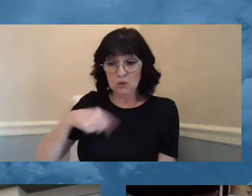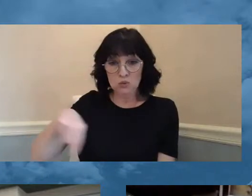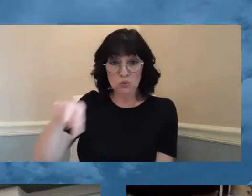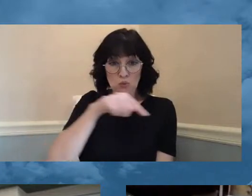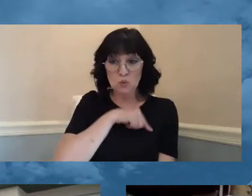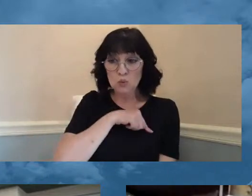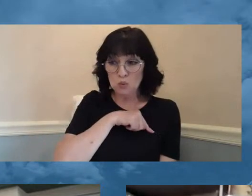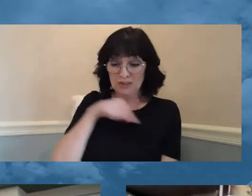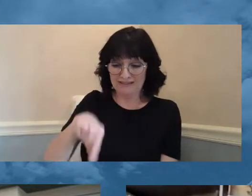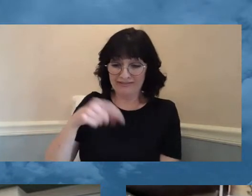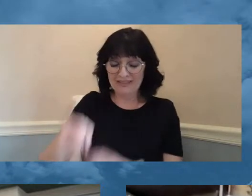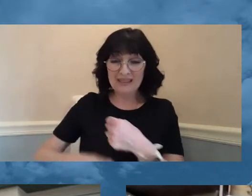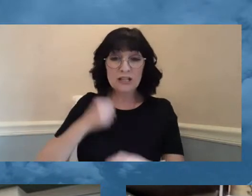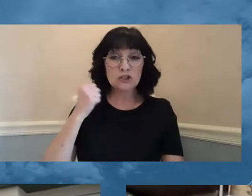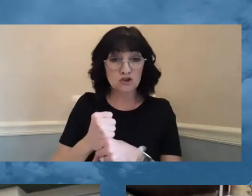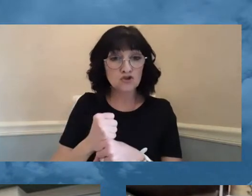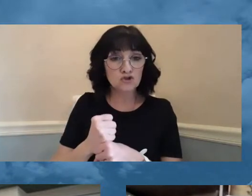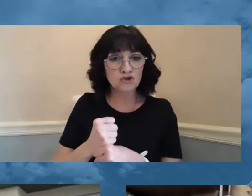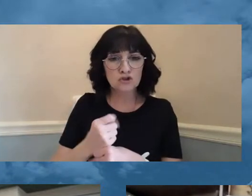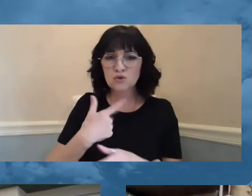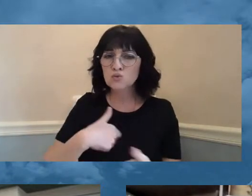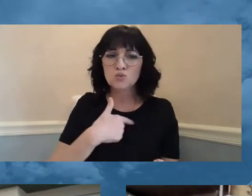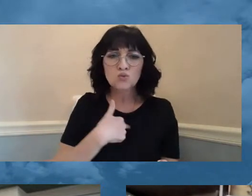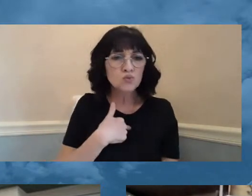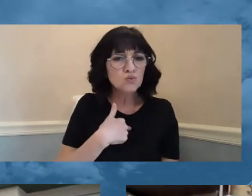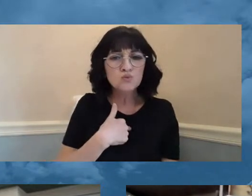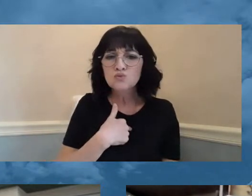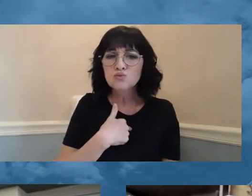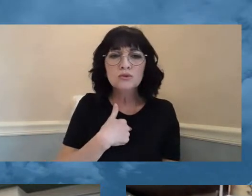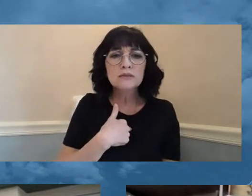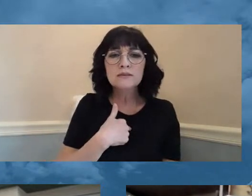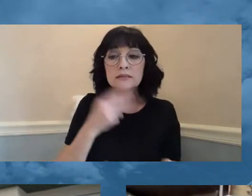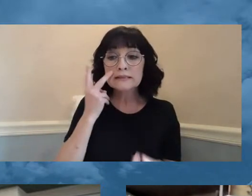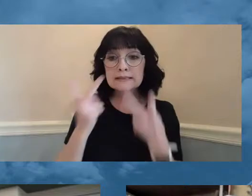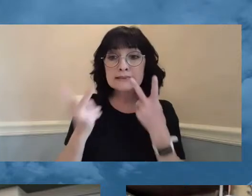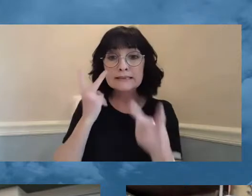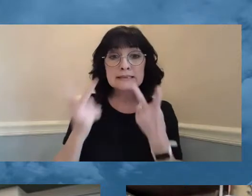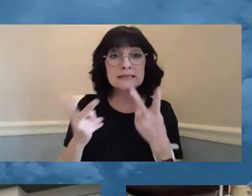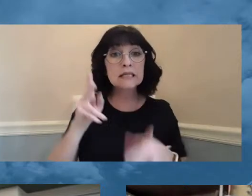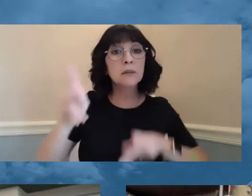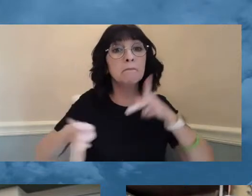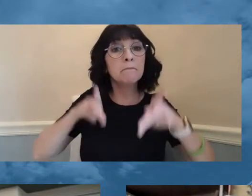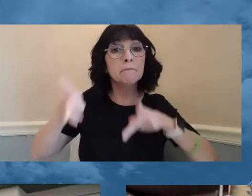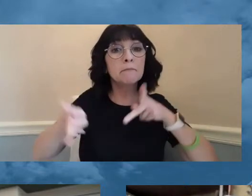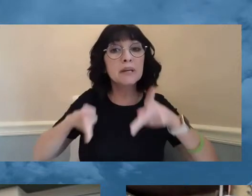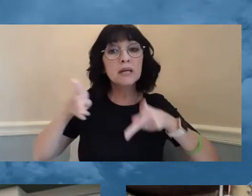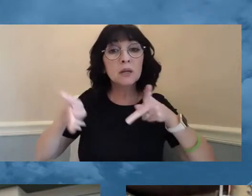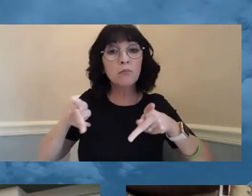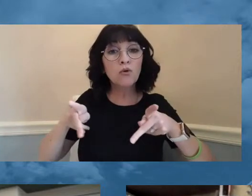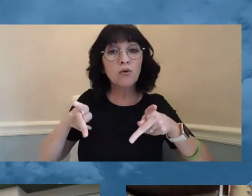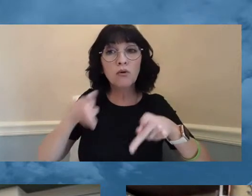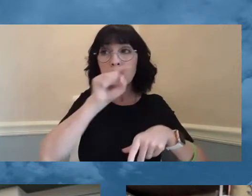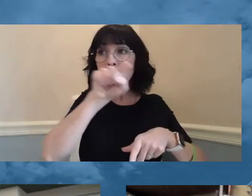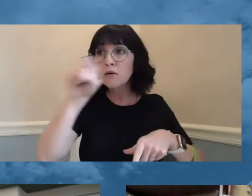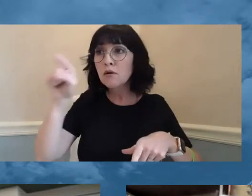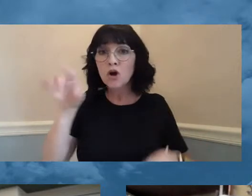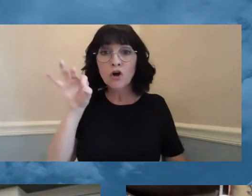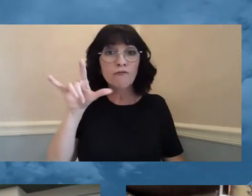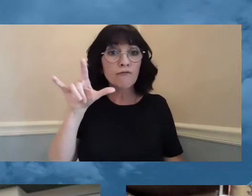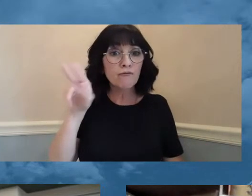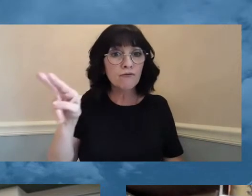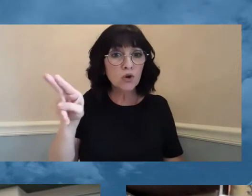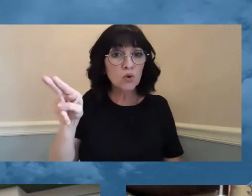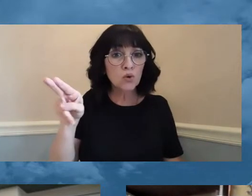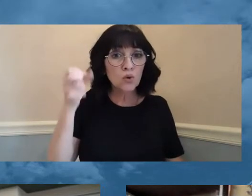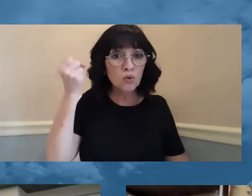was significantly lower than in other years, right? And I think that's just an indication of, one, how effective